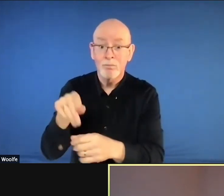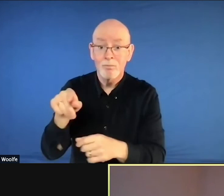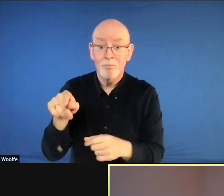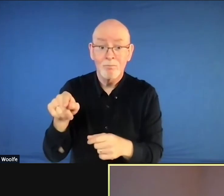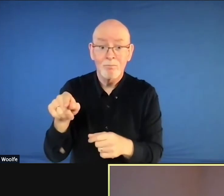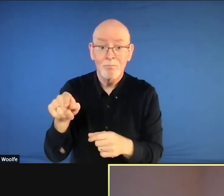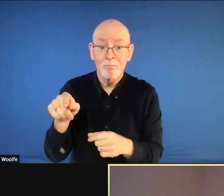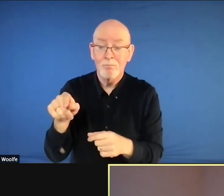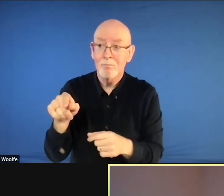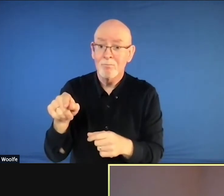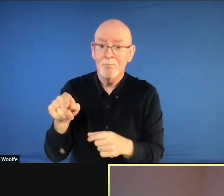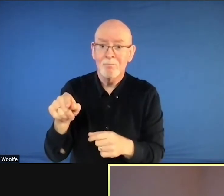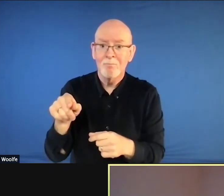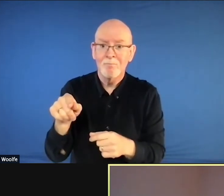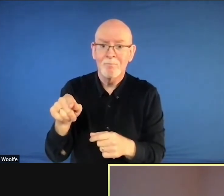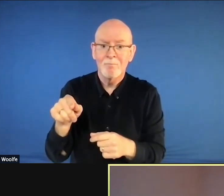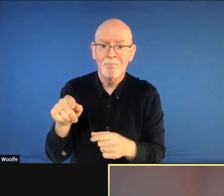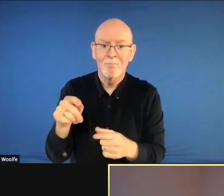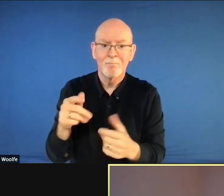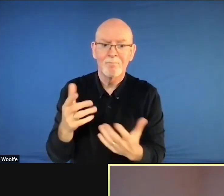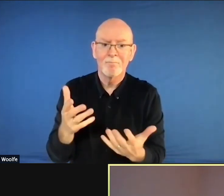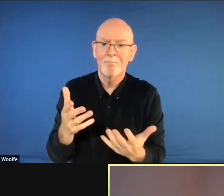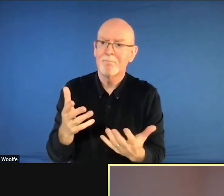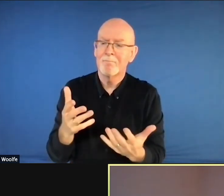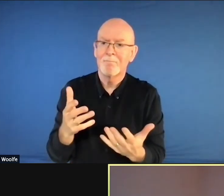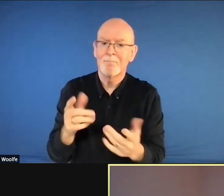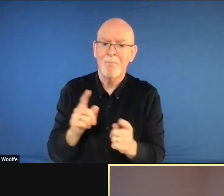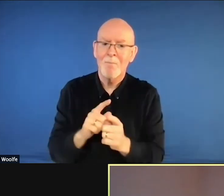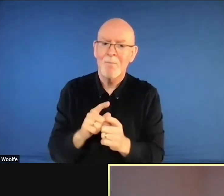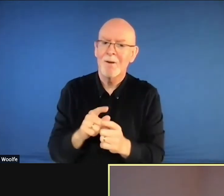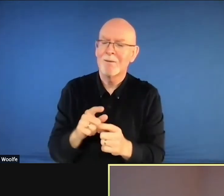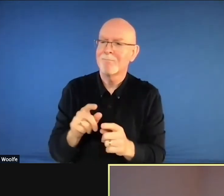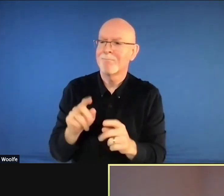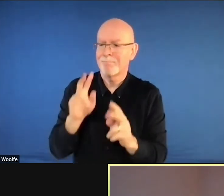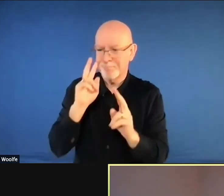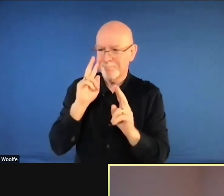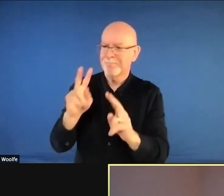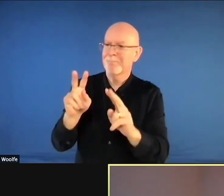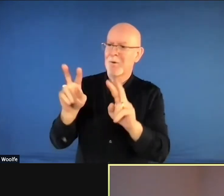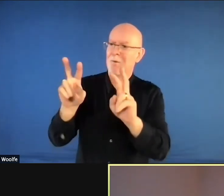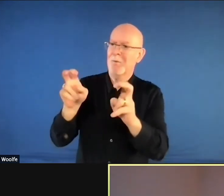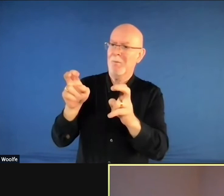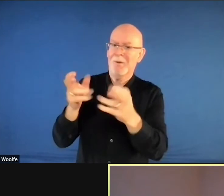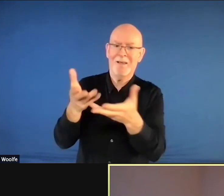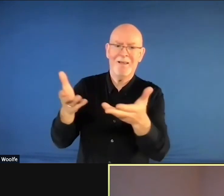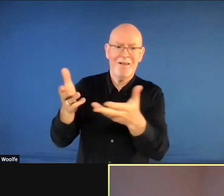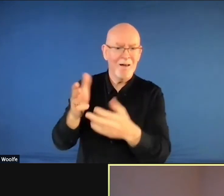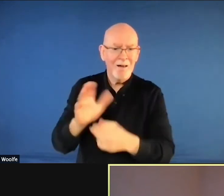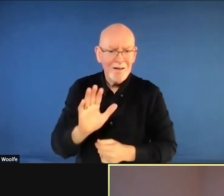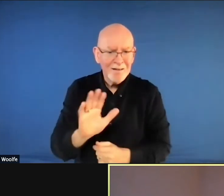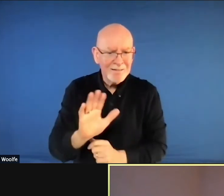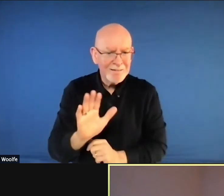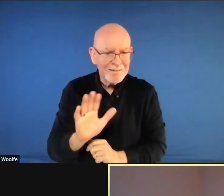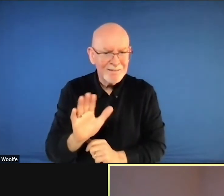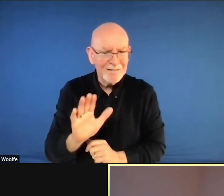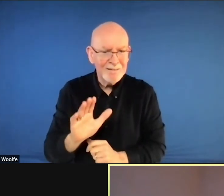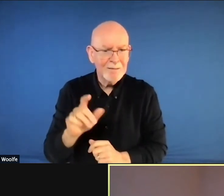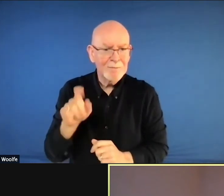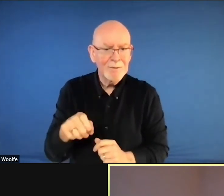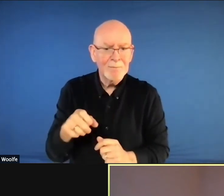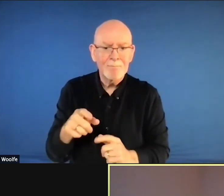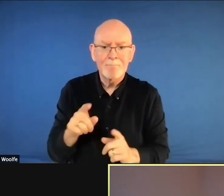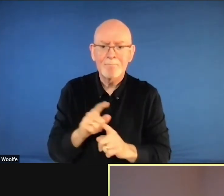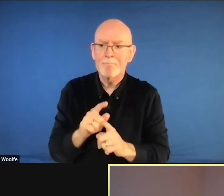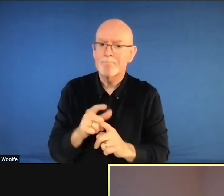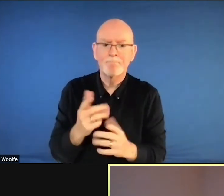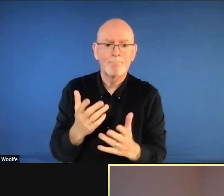a topic of discussion, or exactly as a body to be studied.